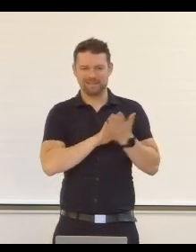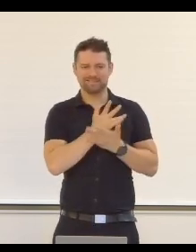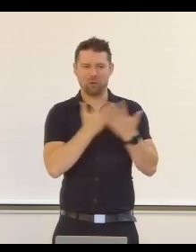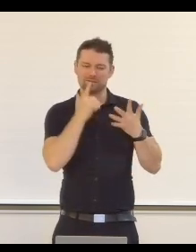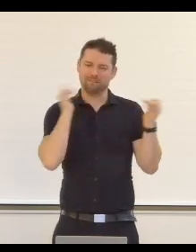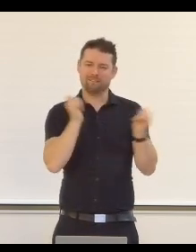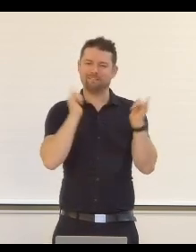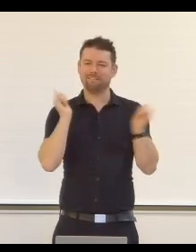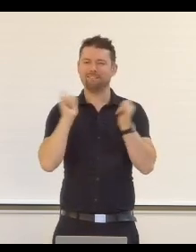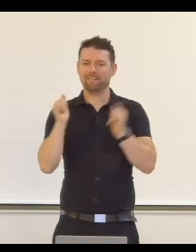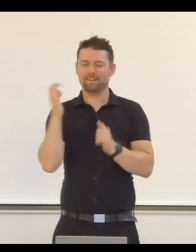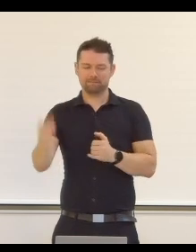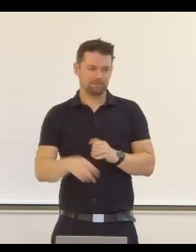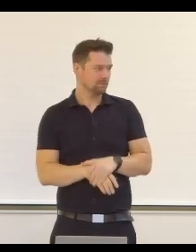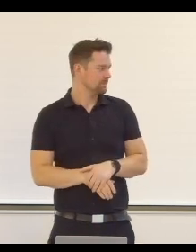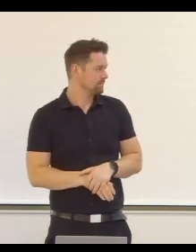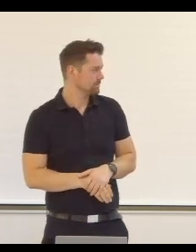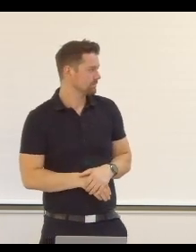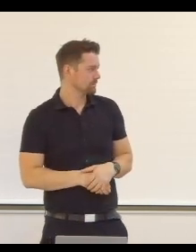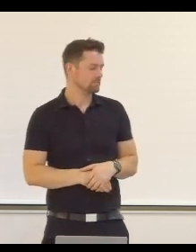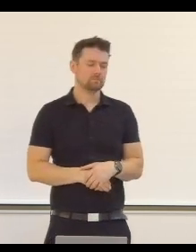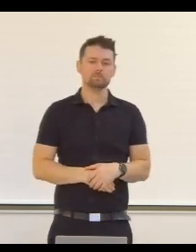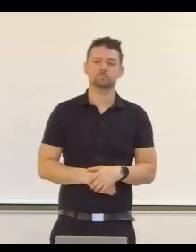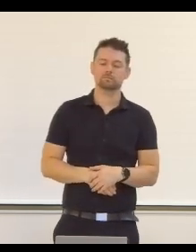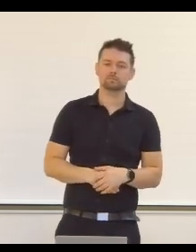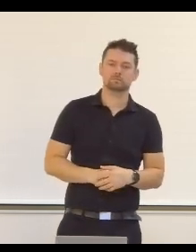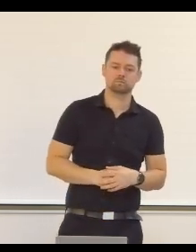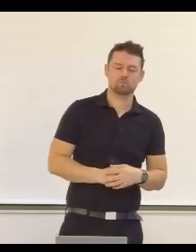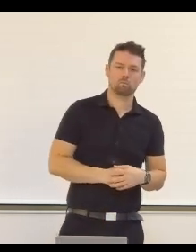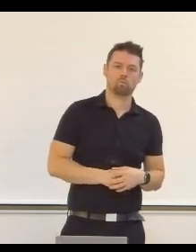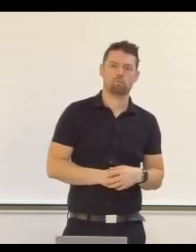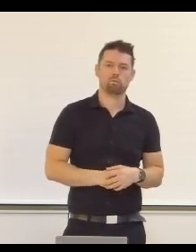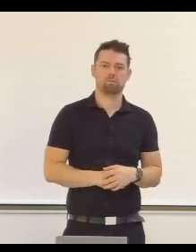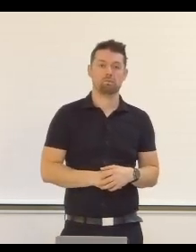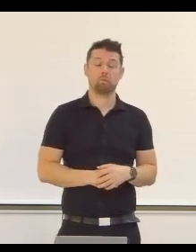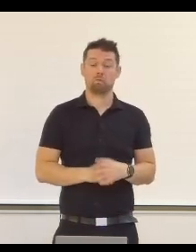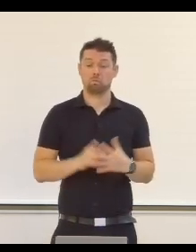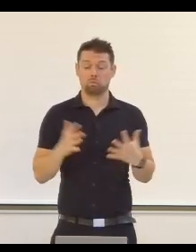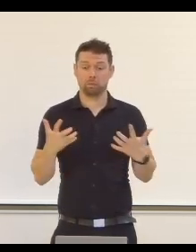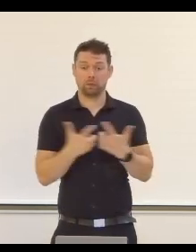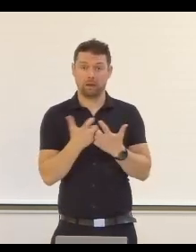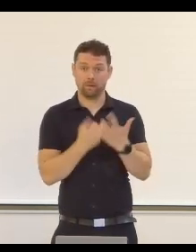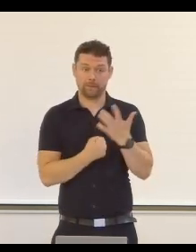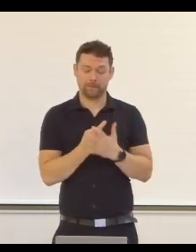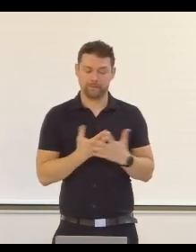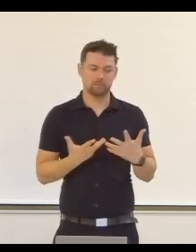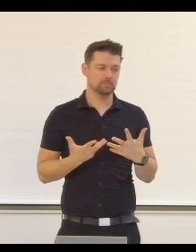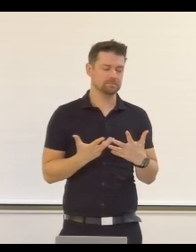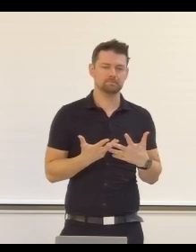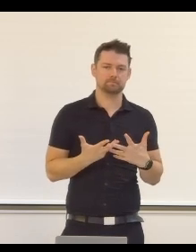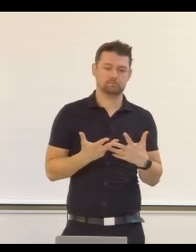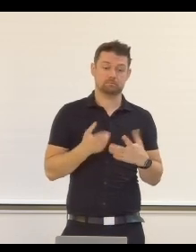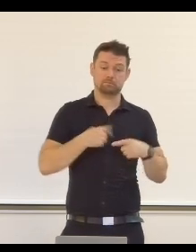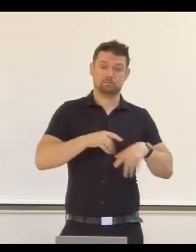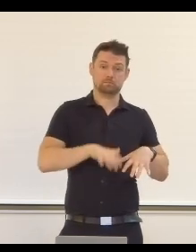celebrate. And how would we do that, at the beginning, we